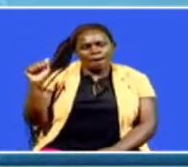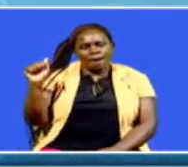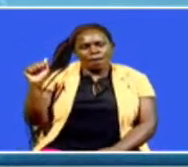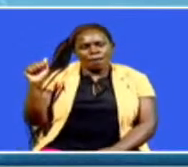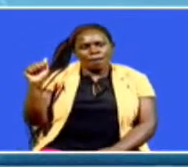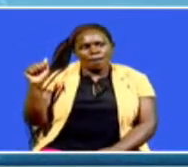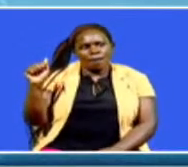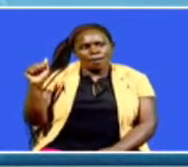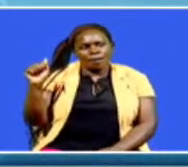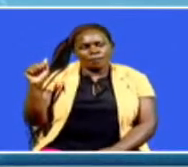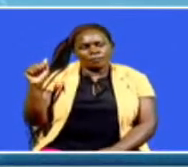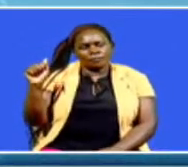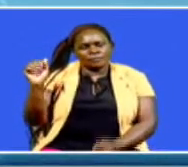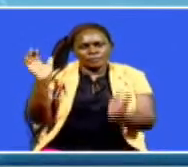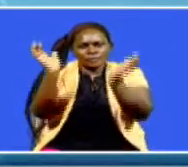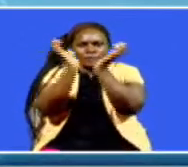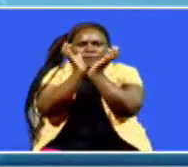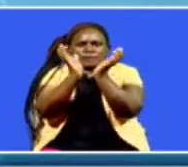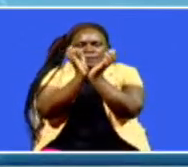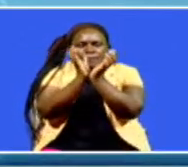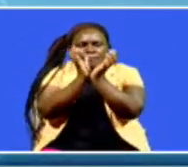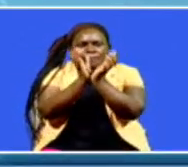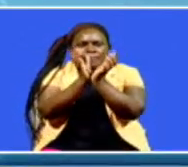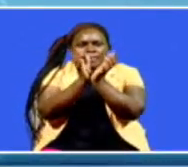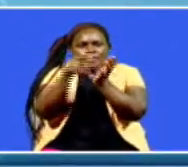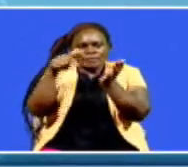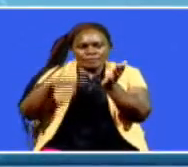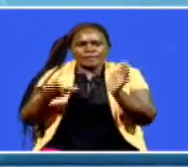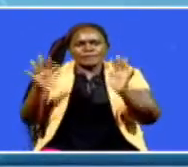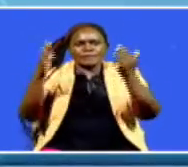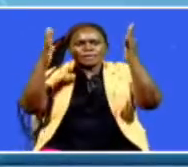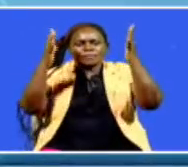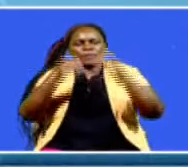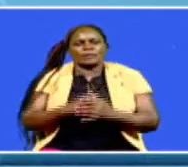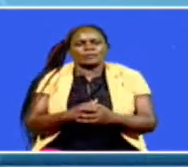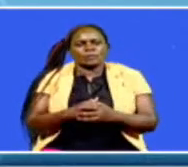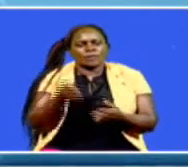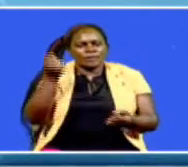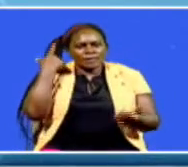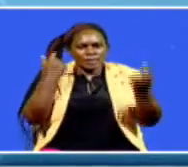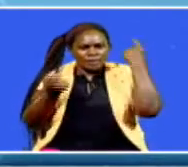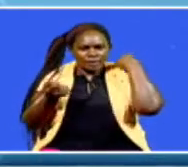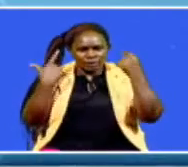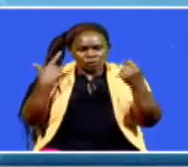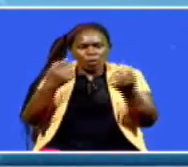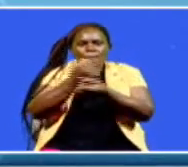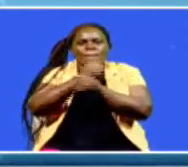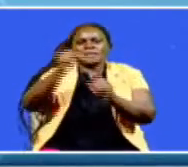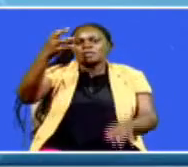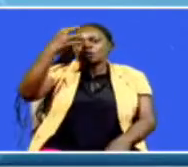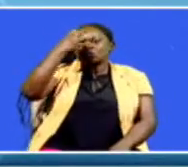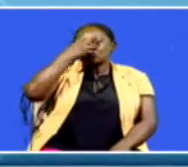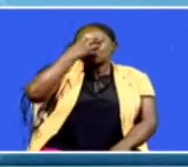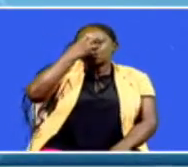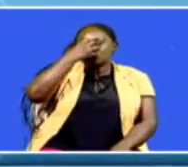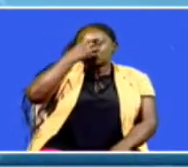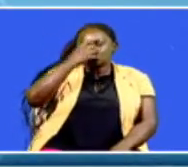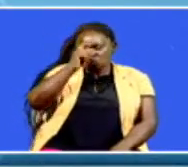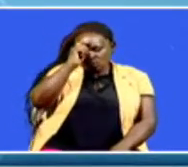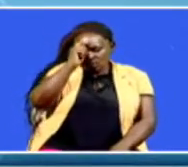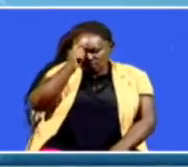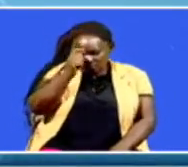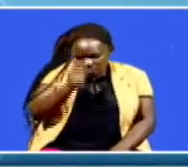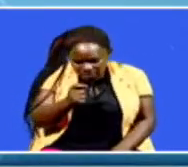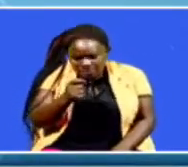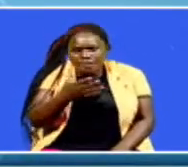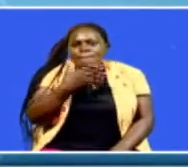Kiprugut Chumo Stadium. Thanks to this year's Mashujaa Day celebrations in Kericho, where President William Ruto honored the